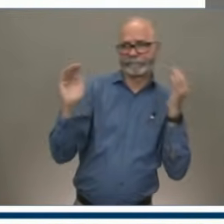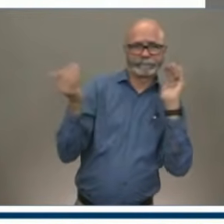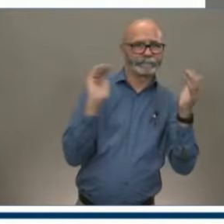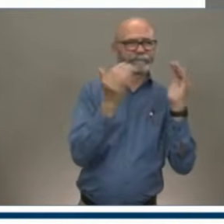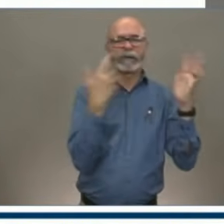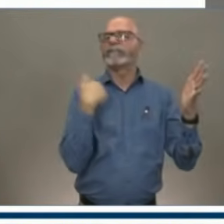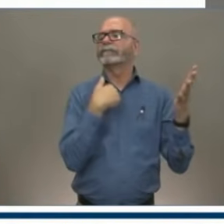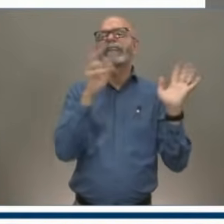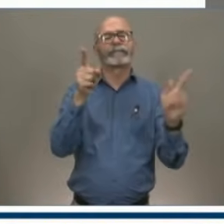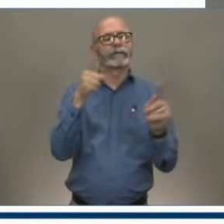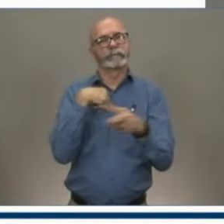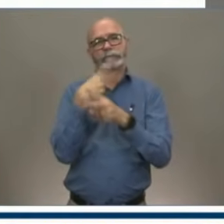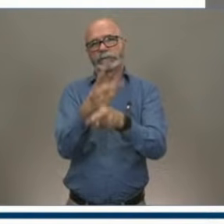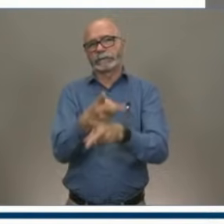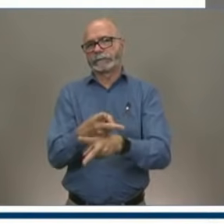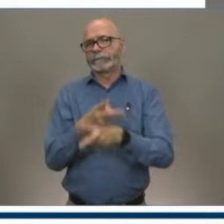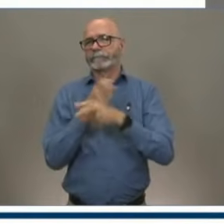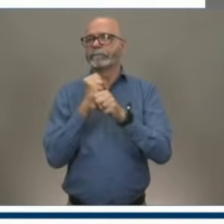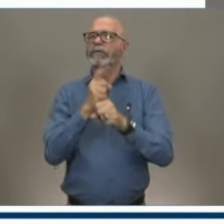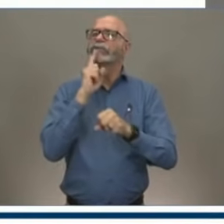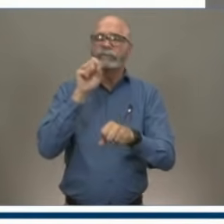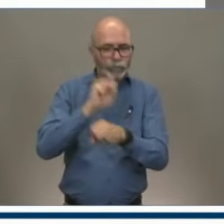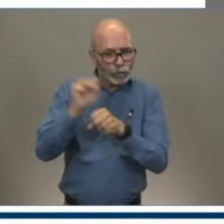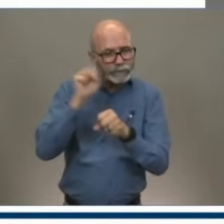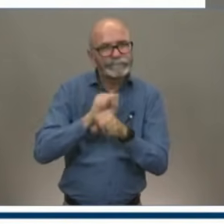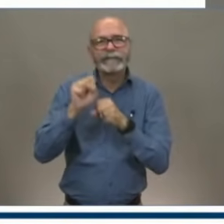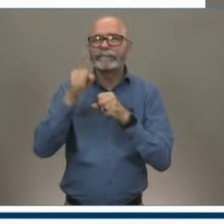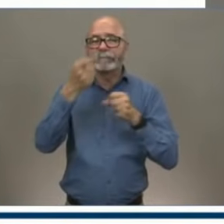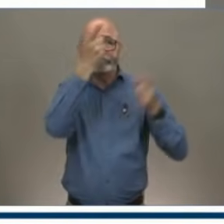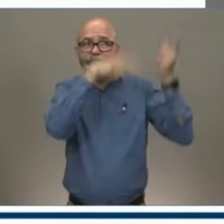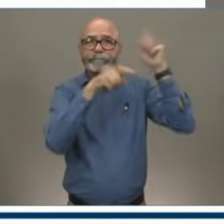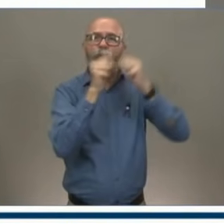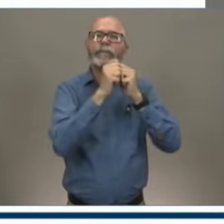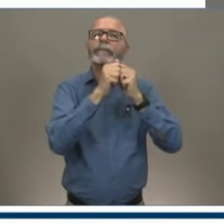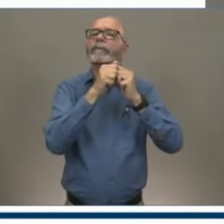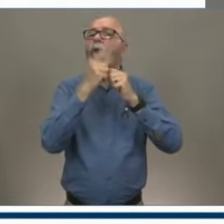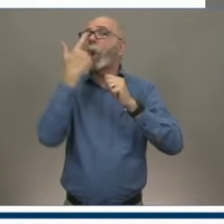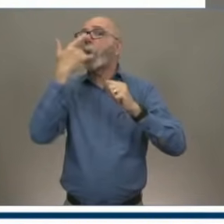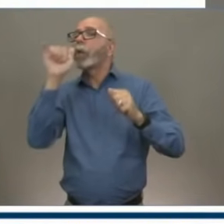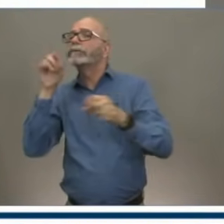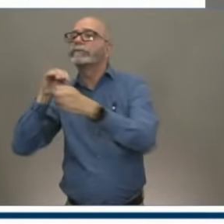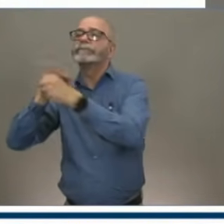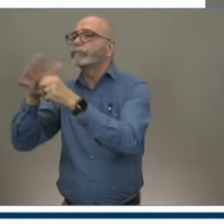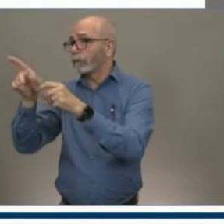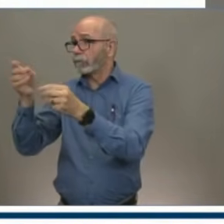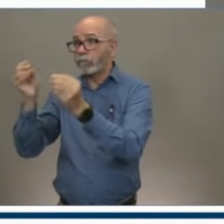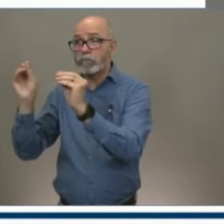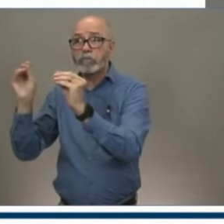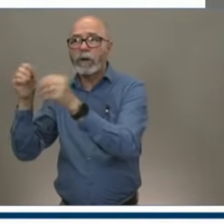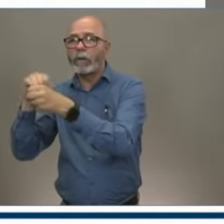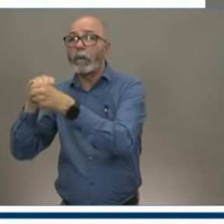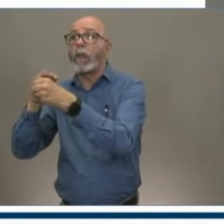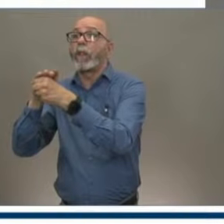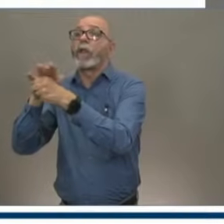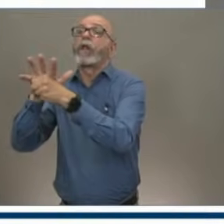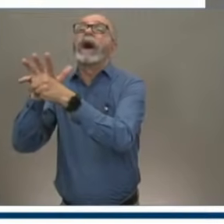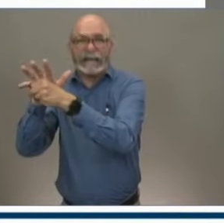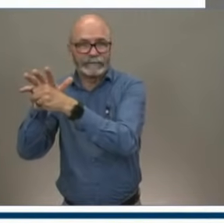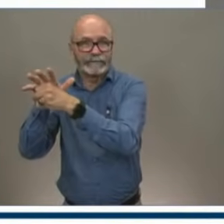we continue to work together to look at the epidemiology that where we might have to move to the blended learning